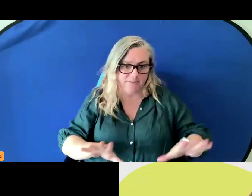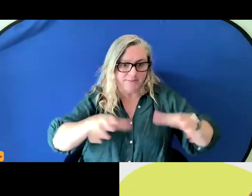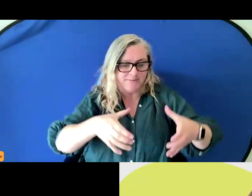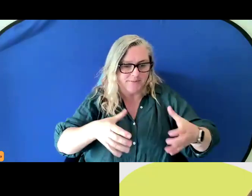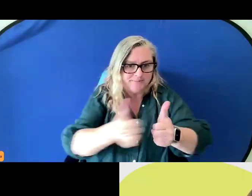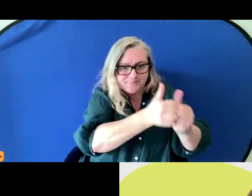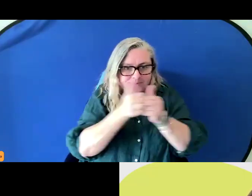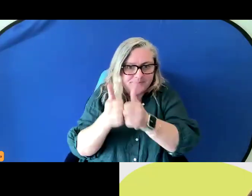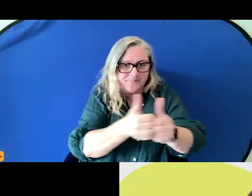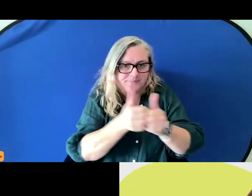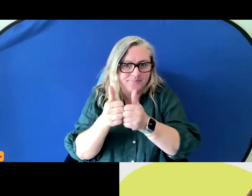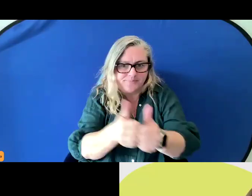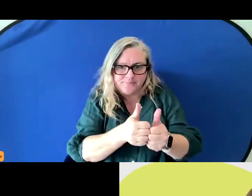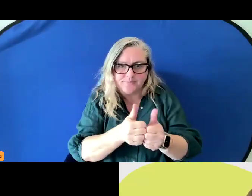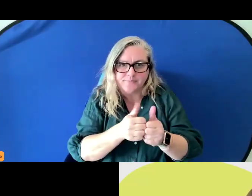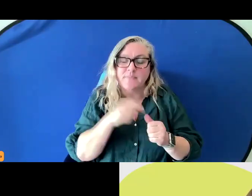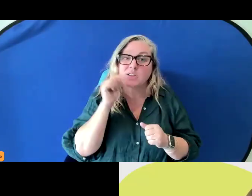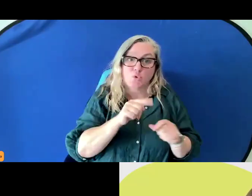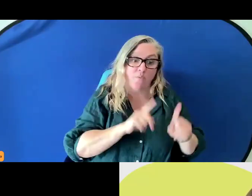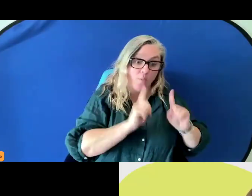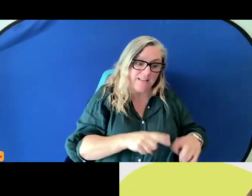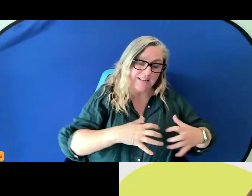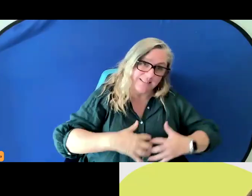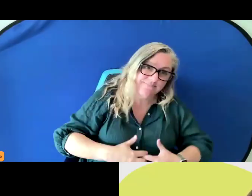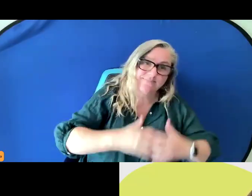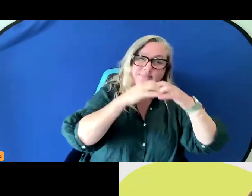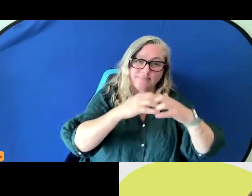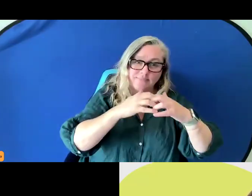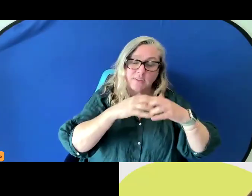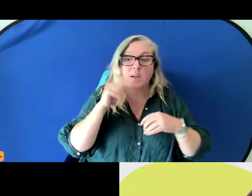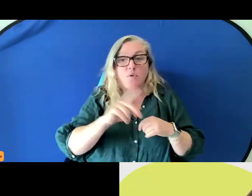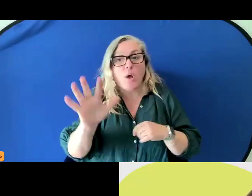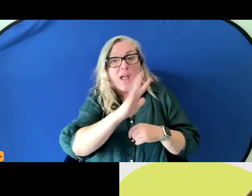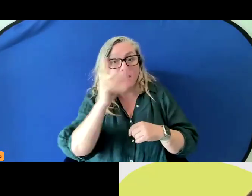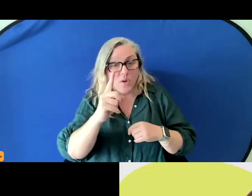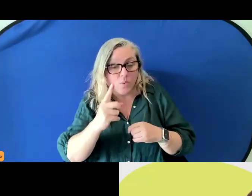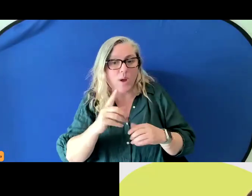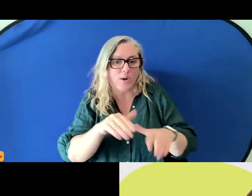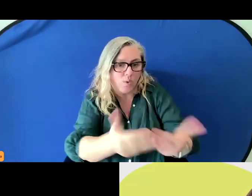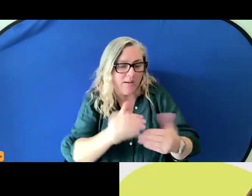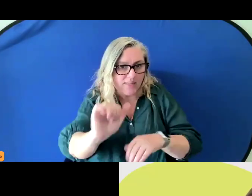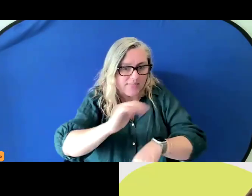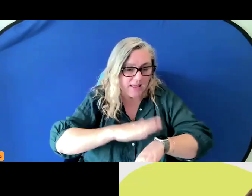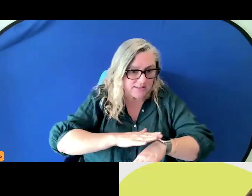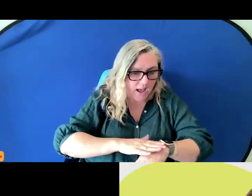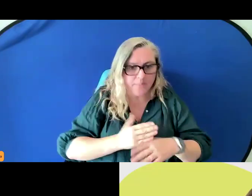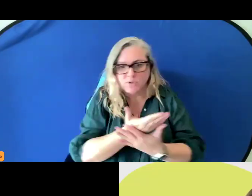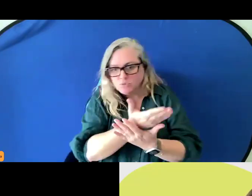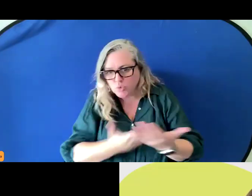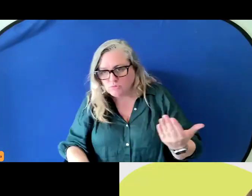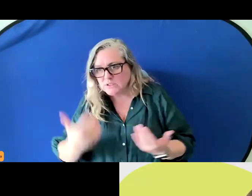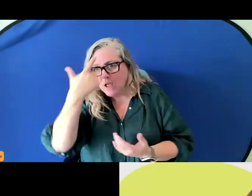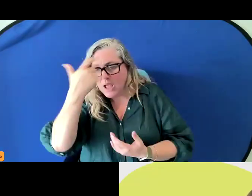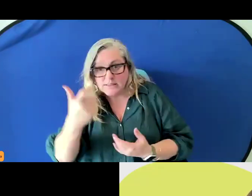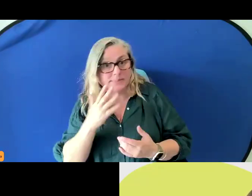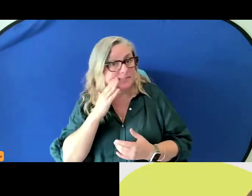and collaboration drive the work from the very beginning. To everyone who contributed their time, stories, and ideas, whether you were part